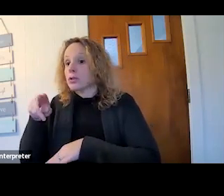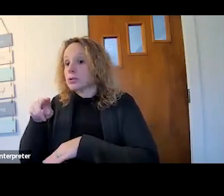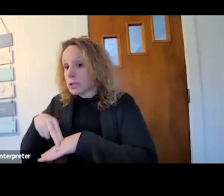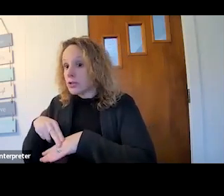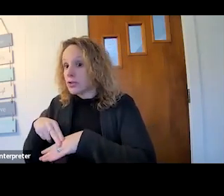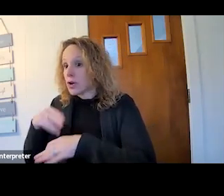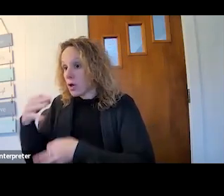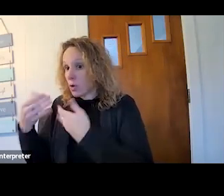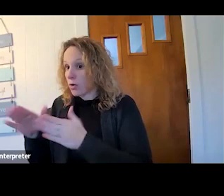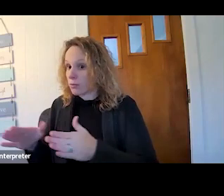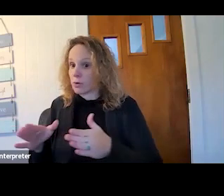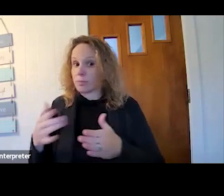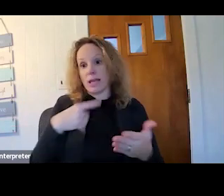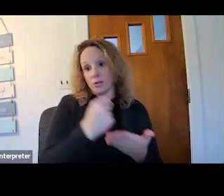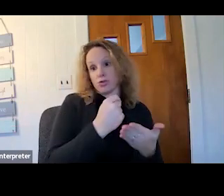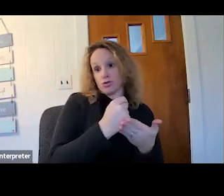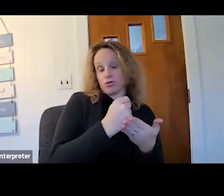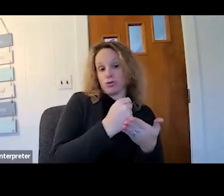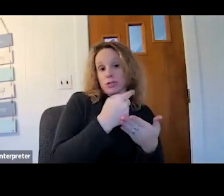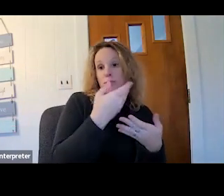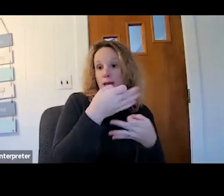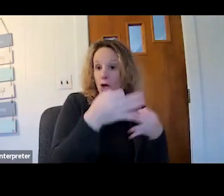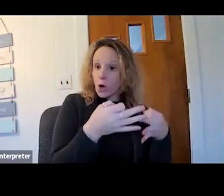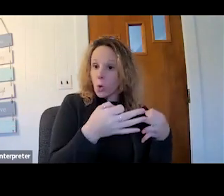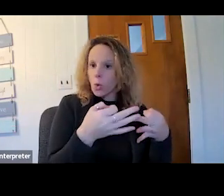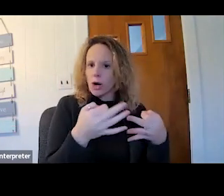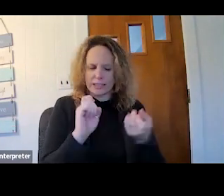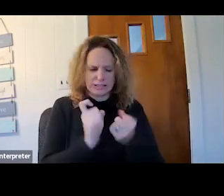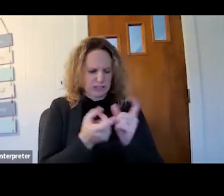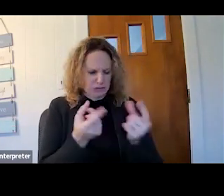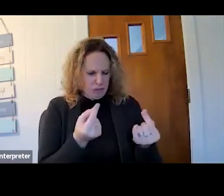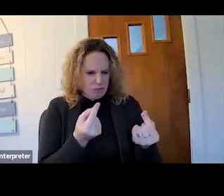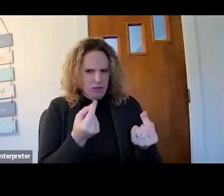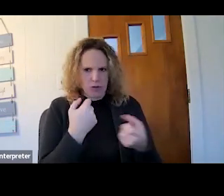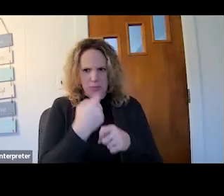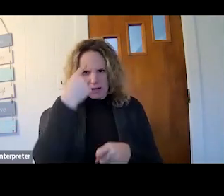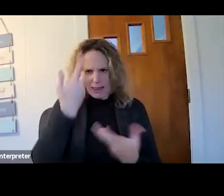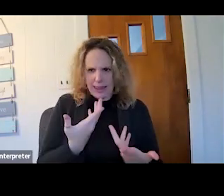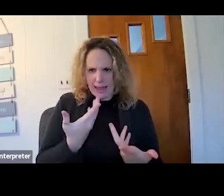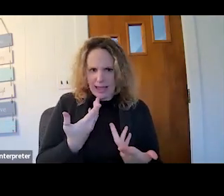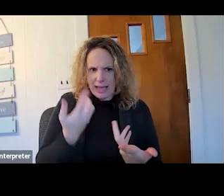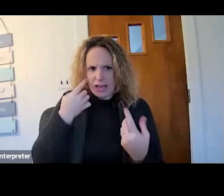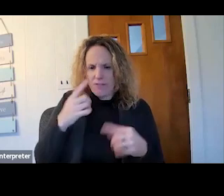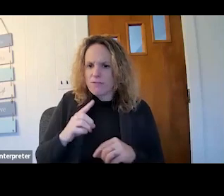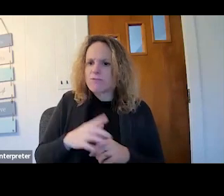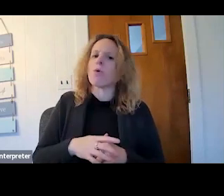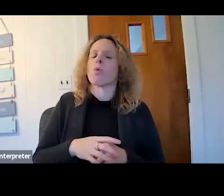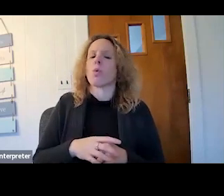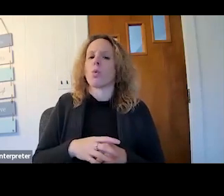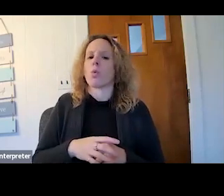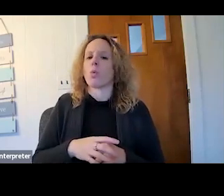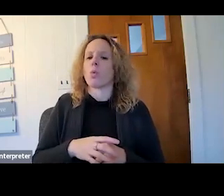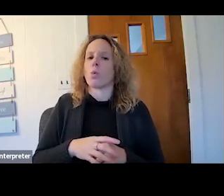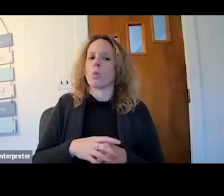courts, and what kind of changes we need to make in our thinking in order to